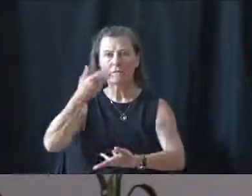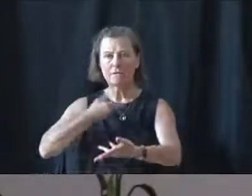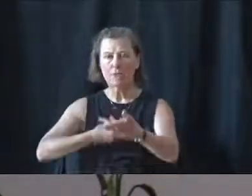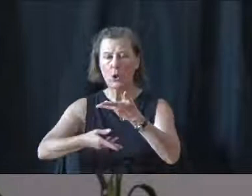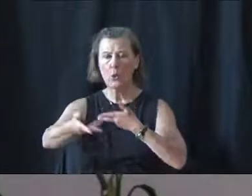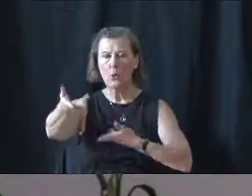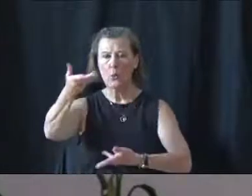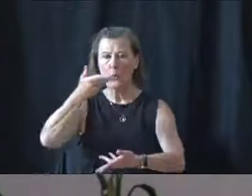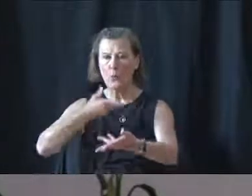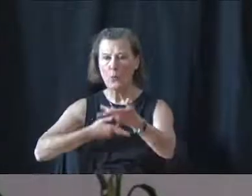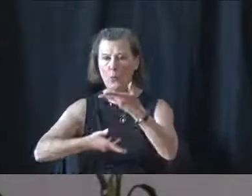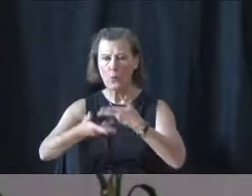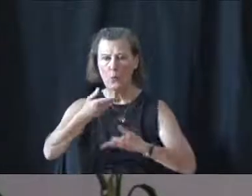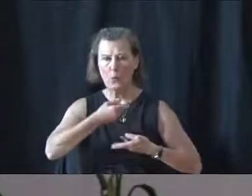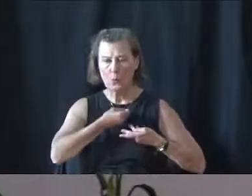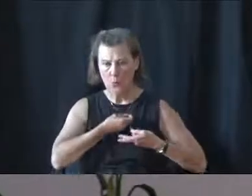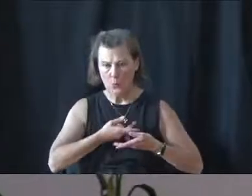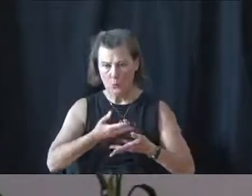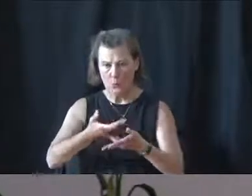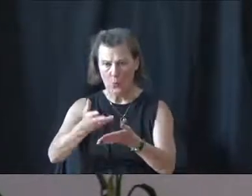heart to them.